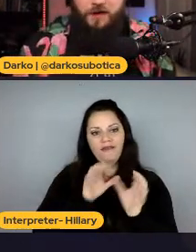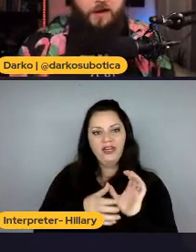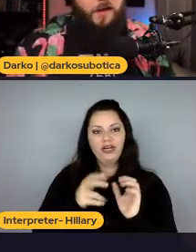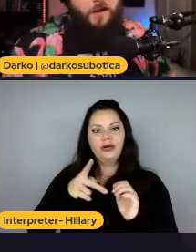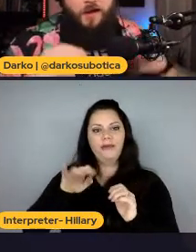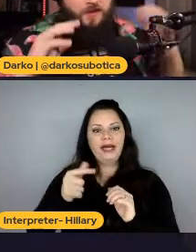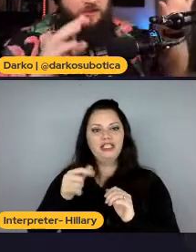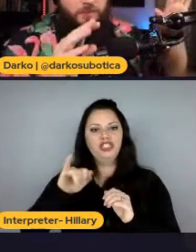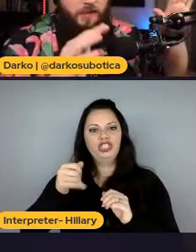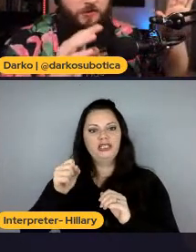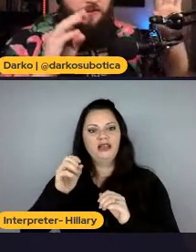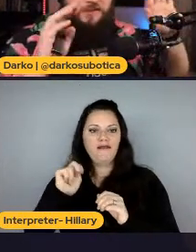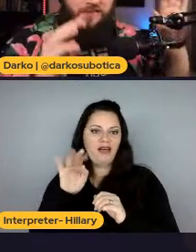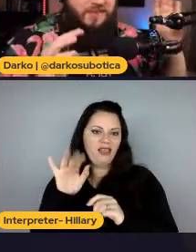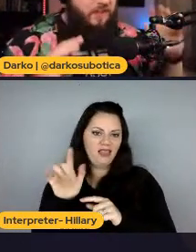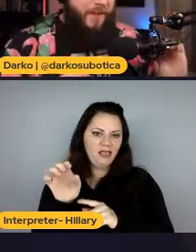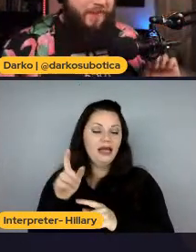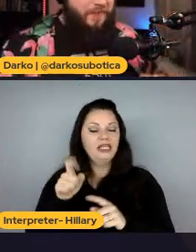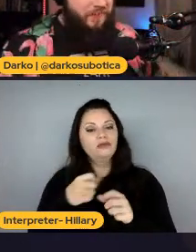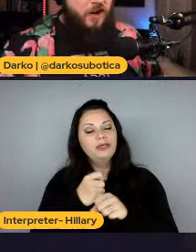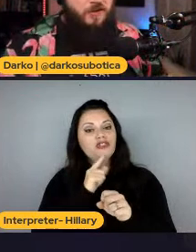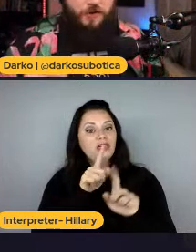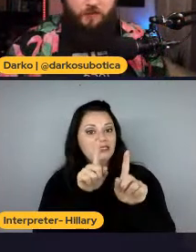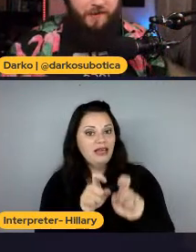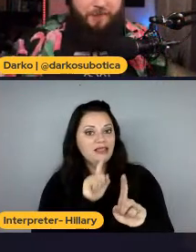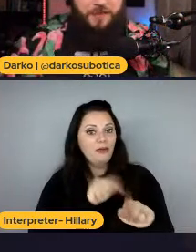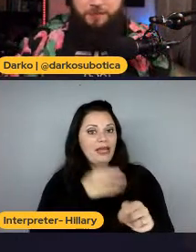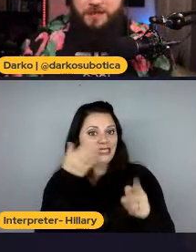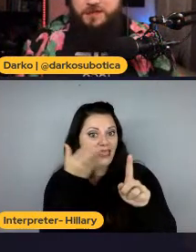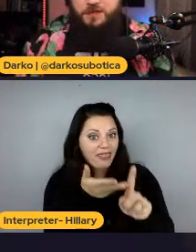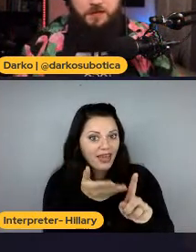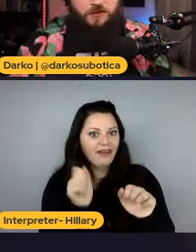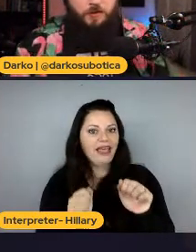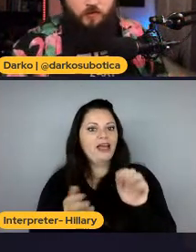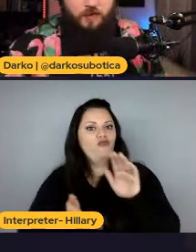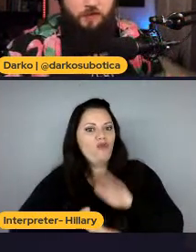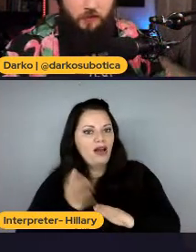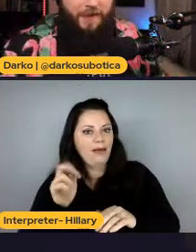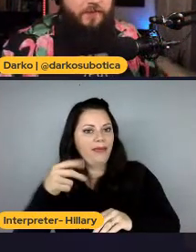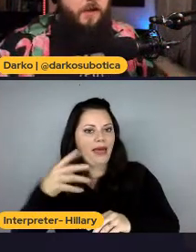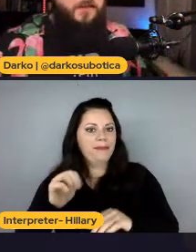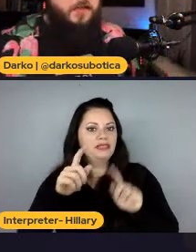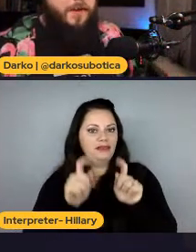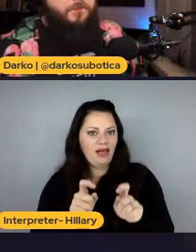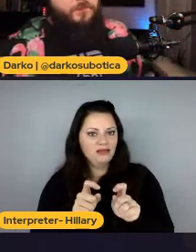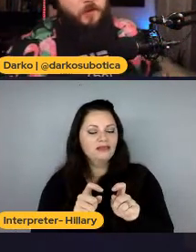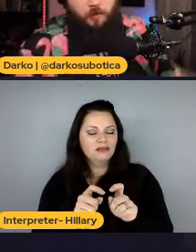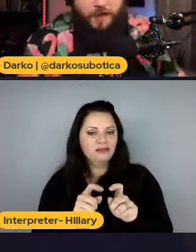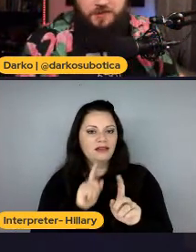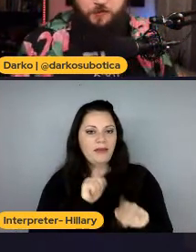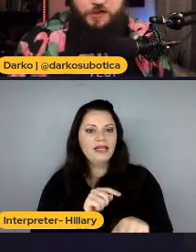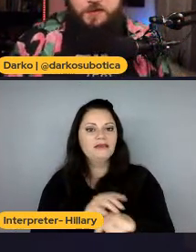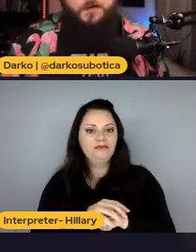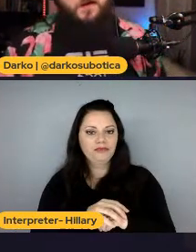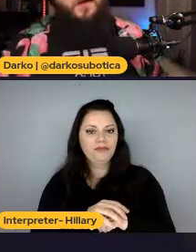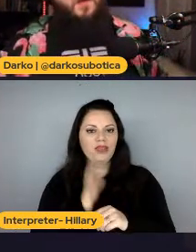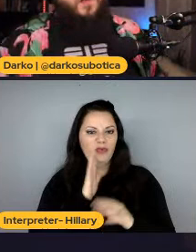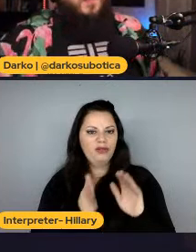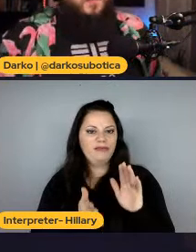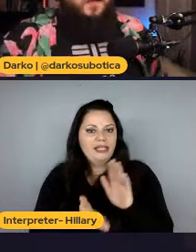package.json file. Just making sure that the test command is there, so I can run npm test, so it will run the command test command. It will execute